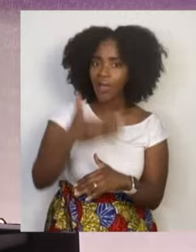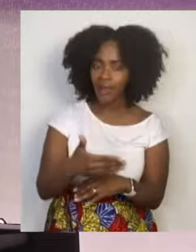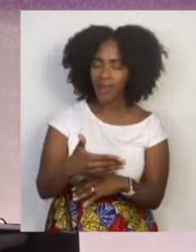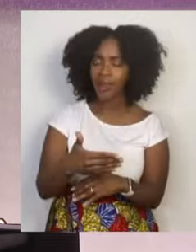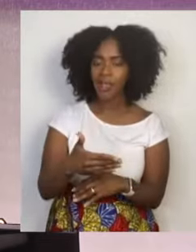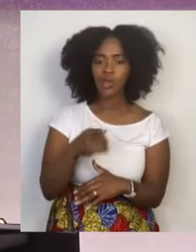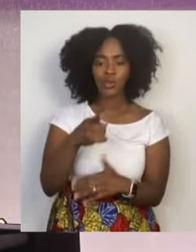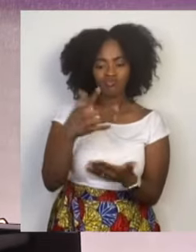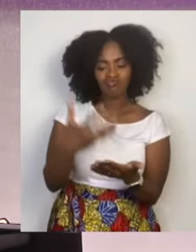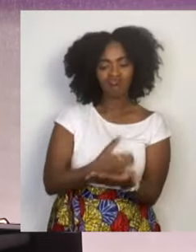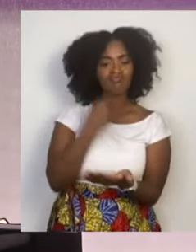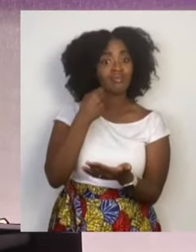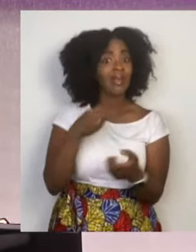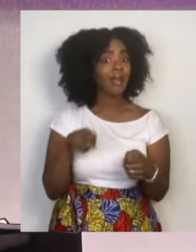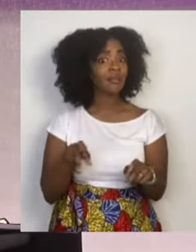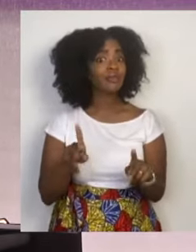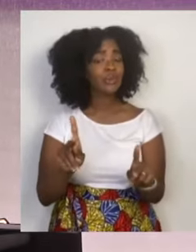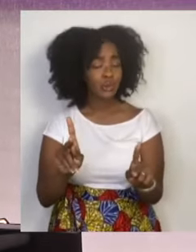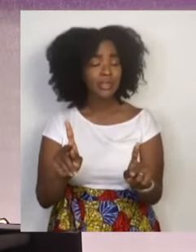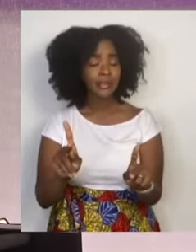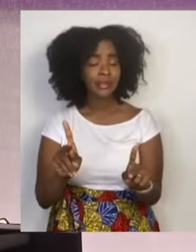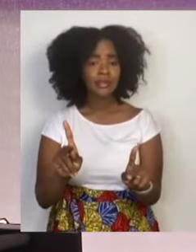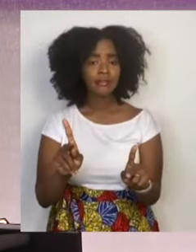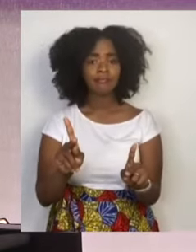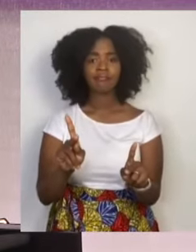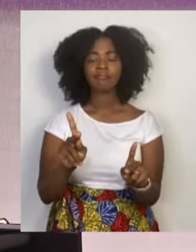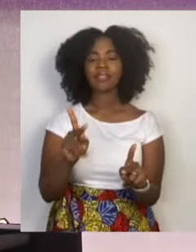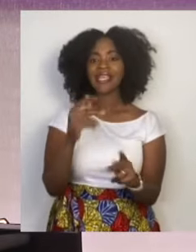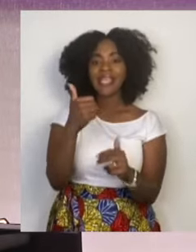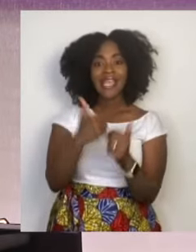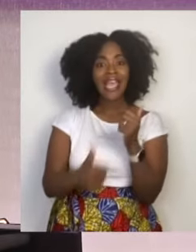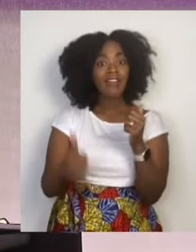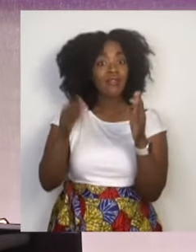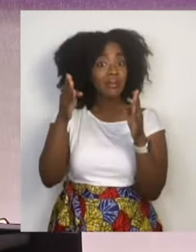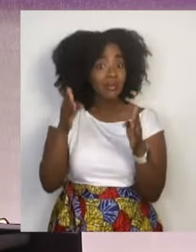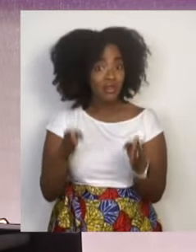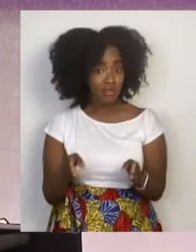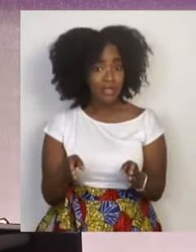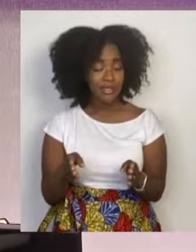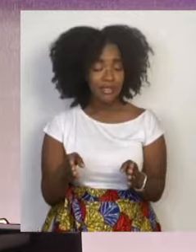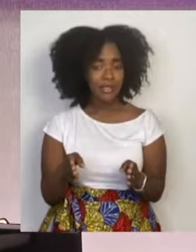I want every person who leads a ministry